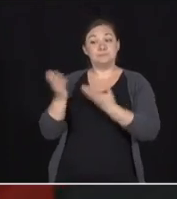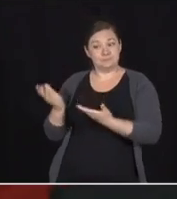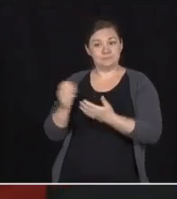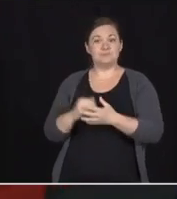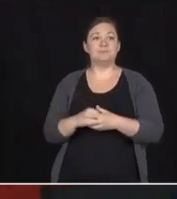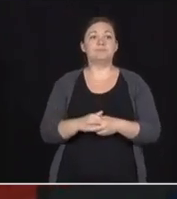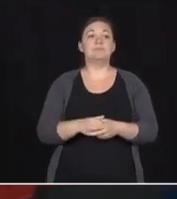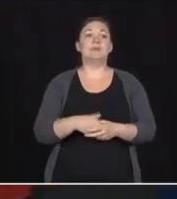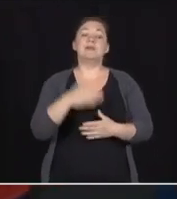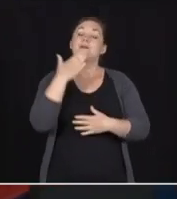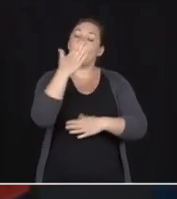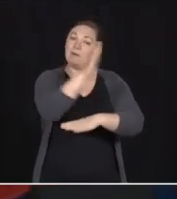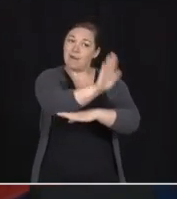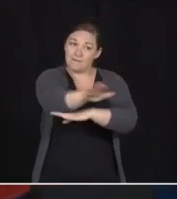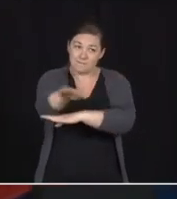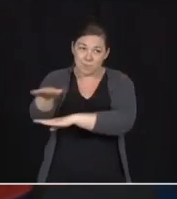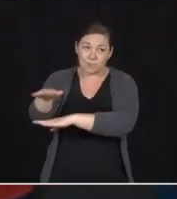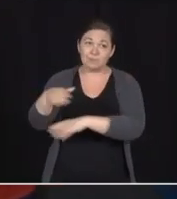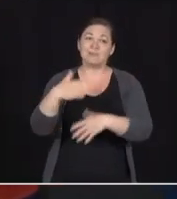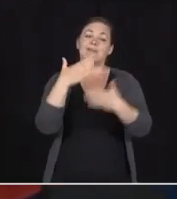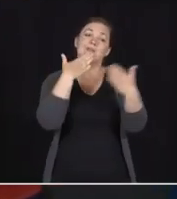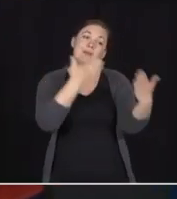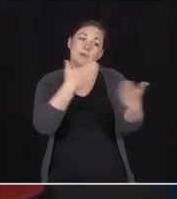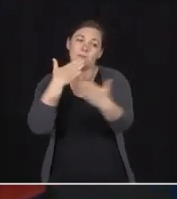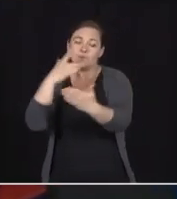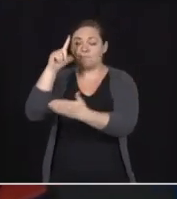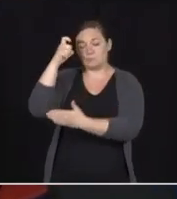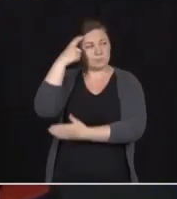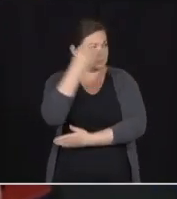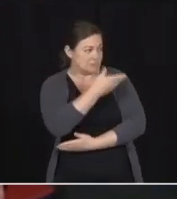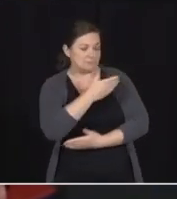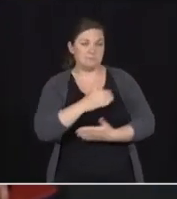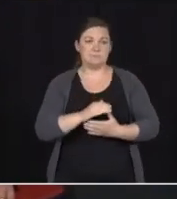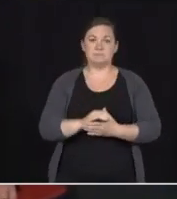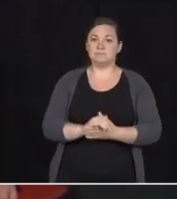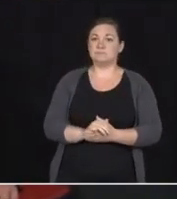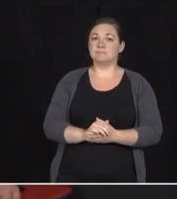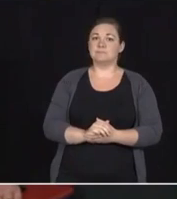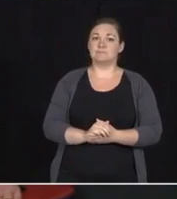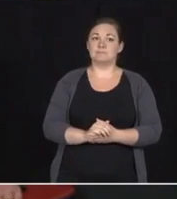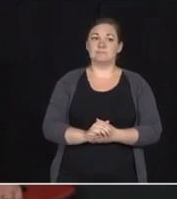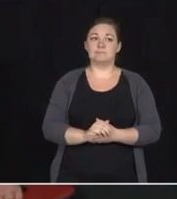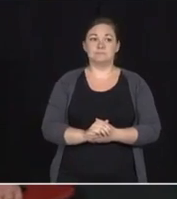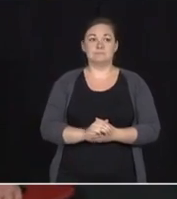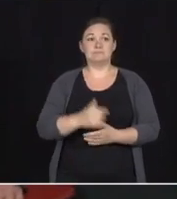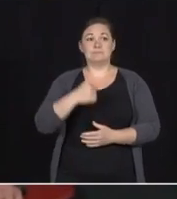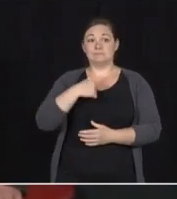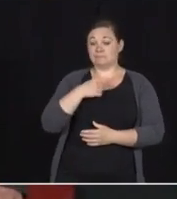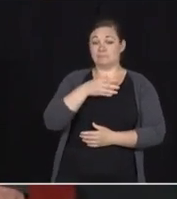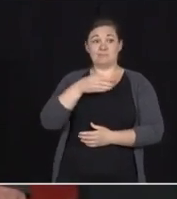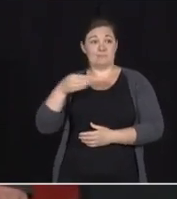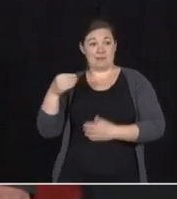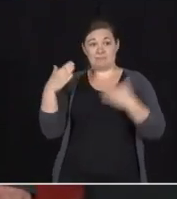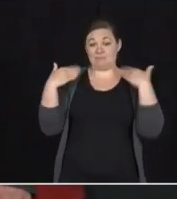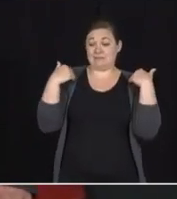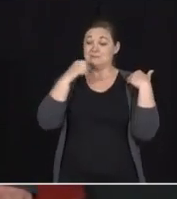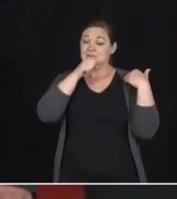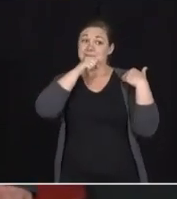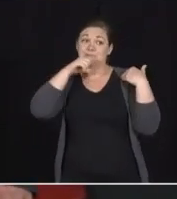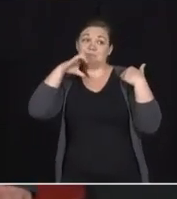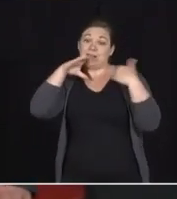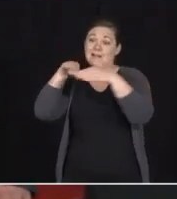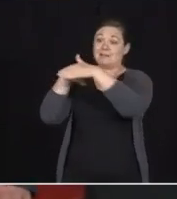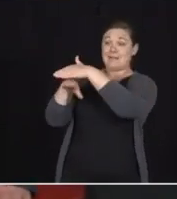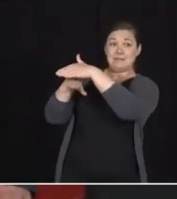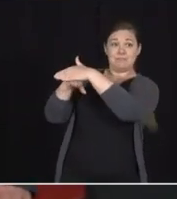Good afternoon, and thank you very much, Premier. On behalf of my colleague, the Minister of Seniors and Accessibility, Raymond Cho,